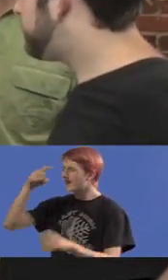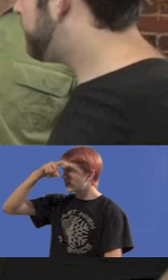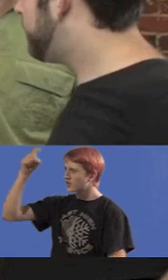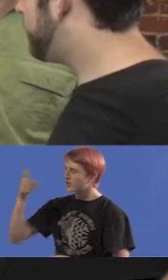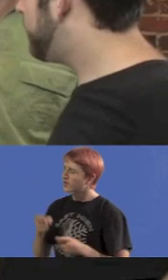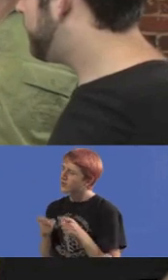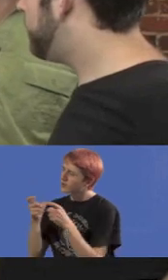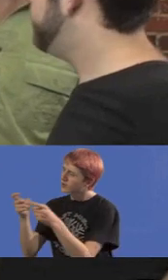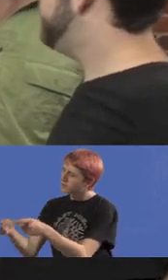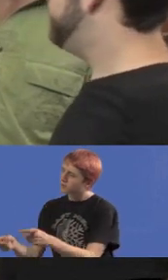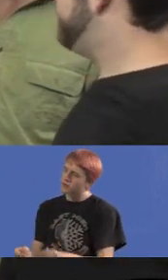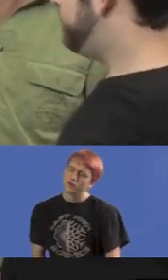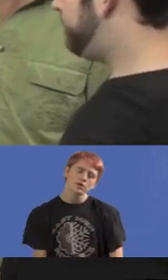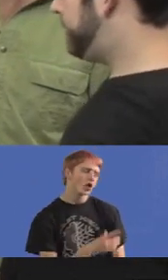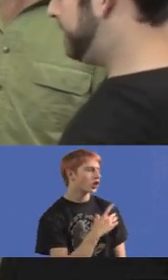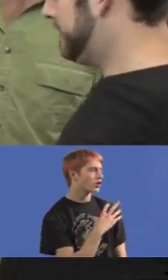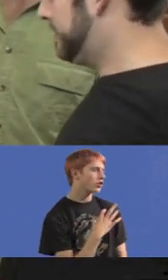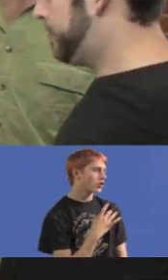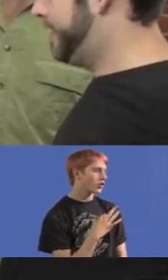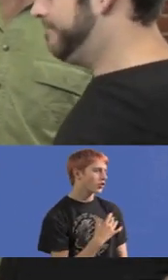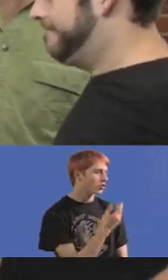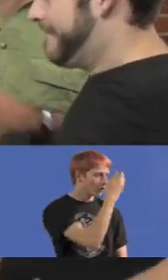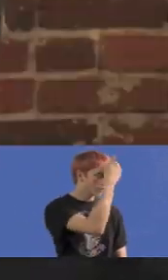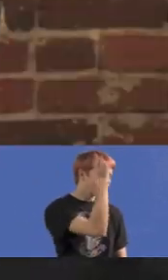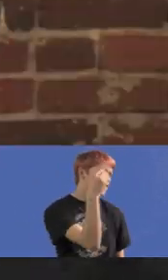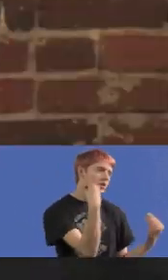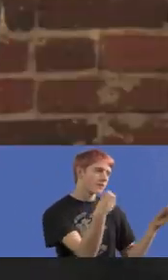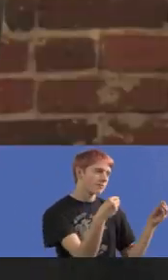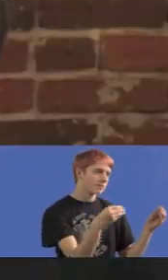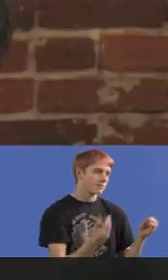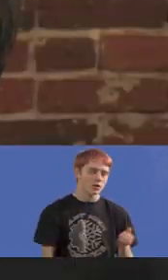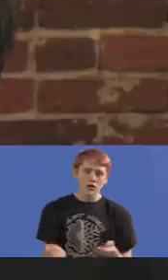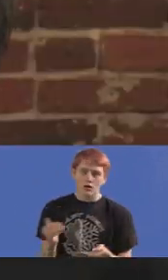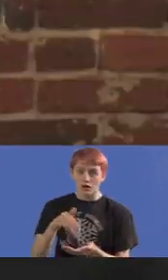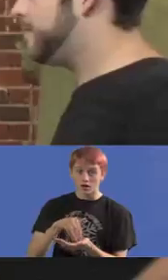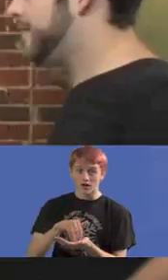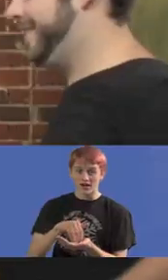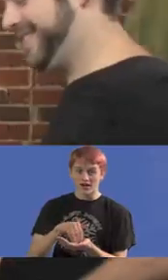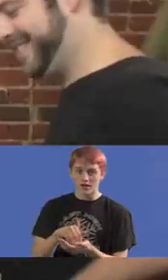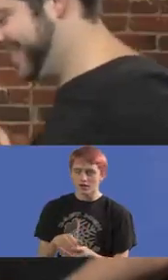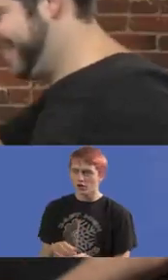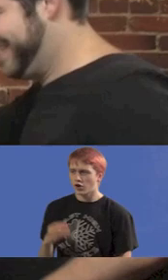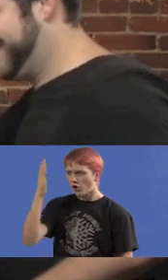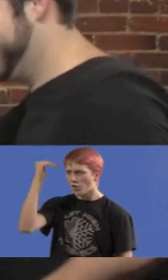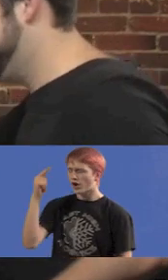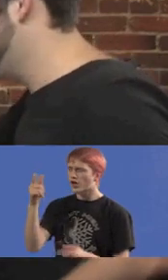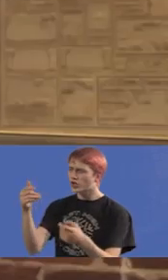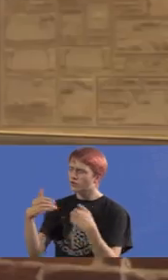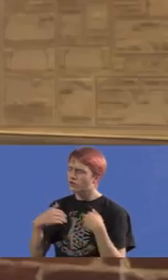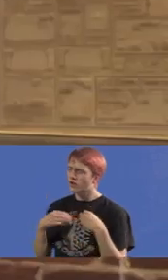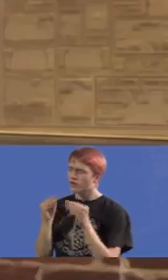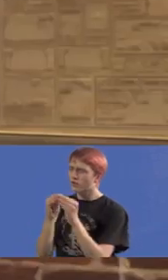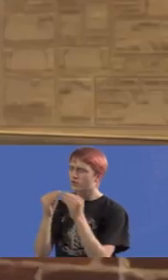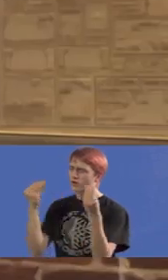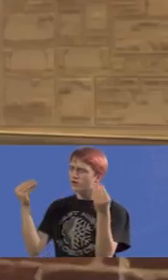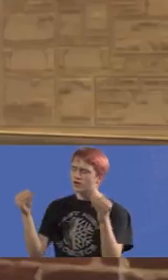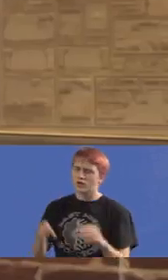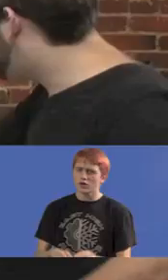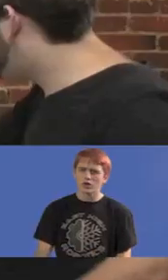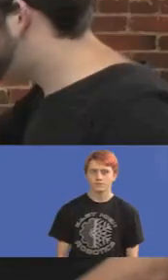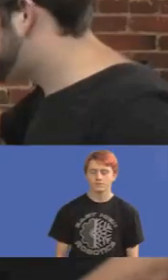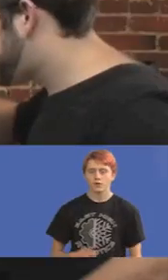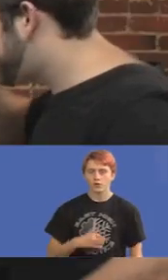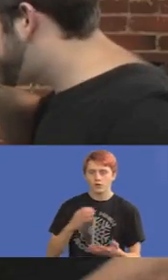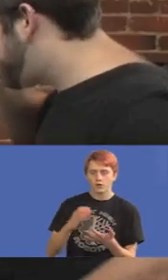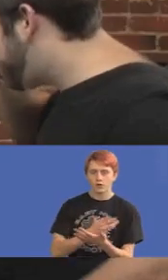is my end of summer back to college treat. Sweet. I forgot my wallet. Again. Since when do you have cash to